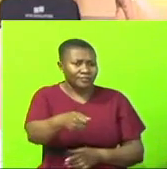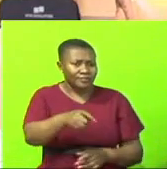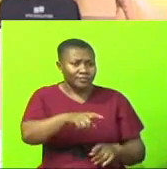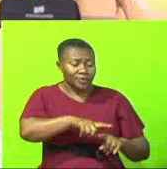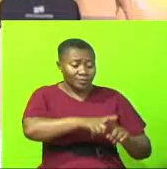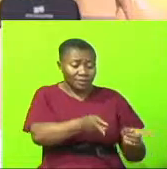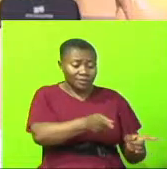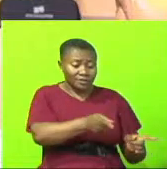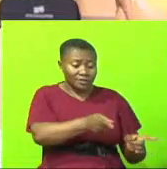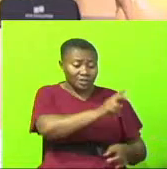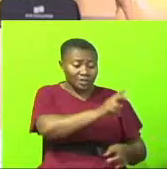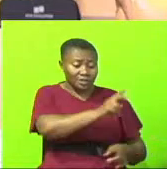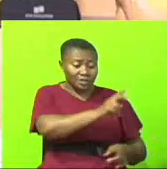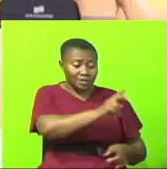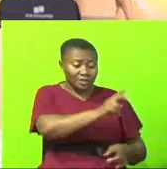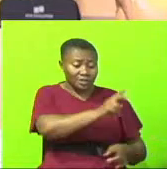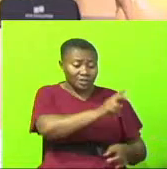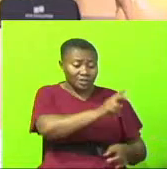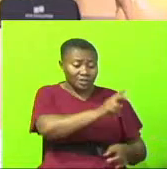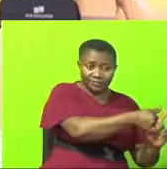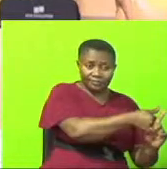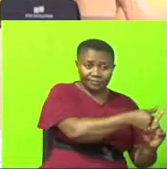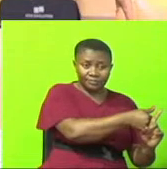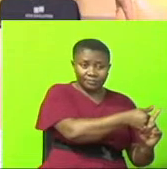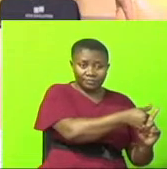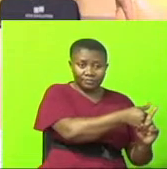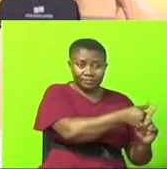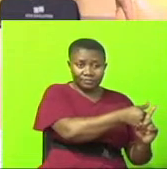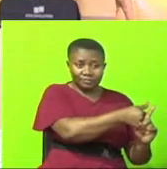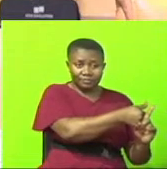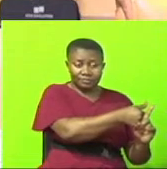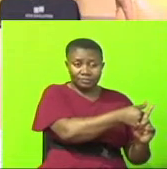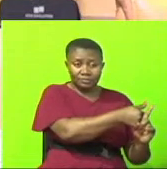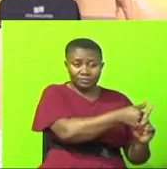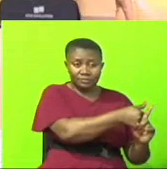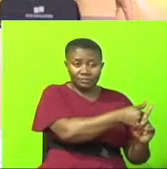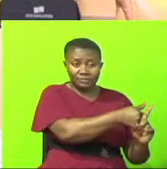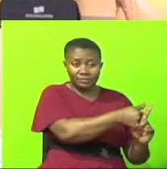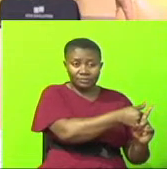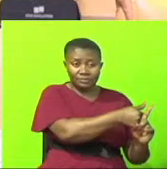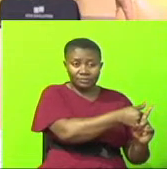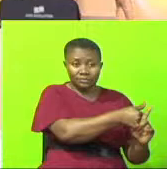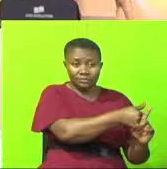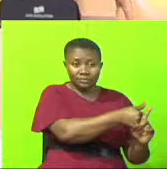own desperation, in respect of the honorable member for Femina,